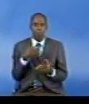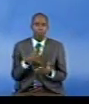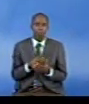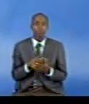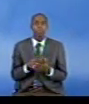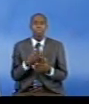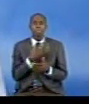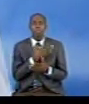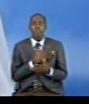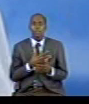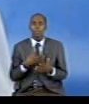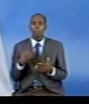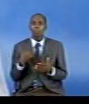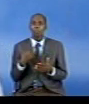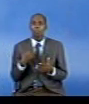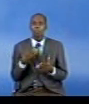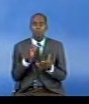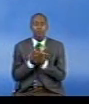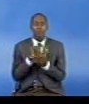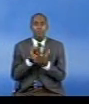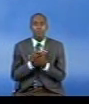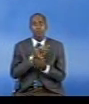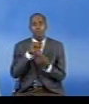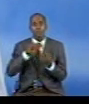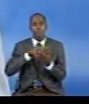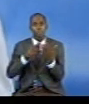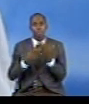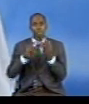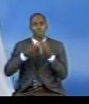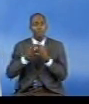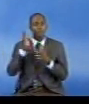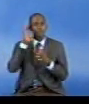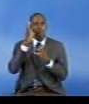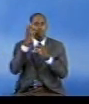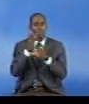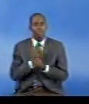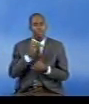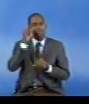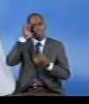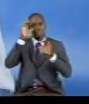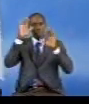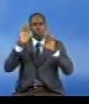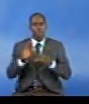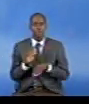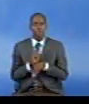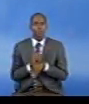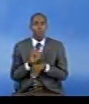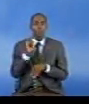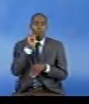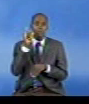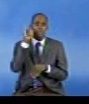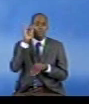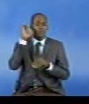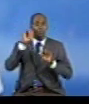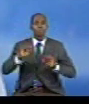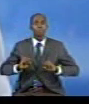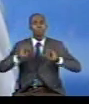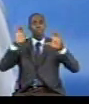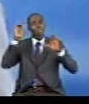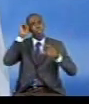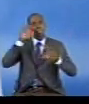starts, I'm going to get my healing. So yesterday, I gave my life to Christ.